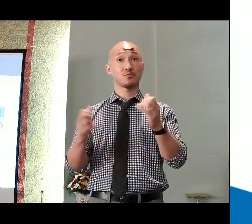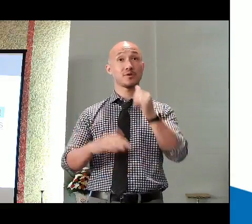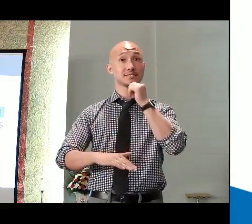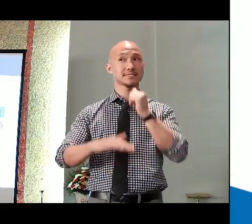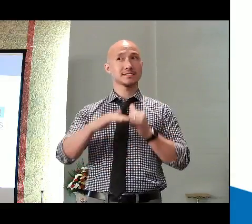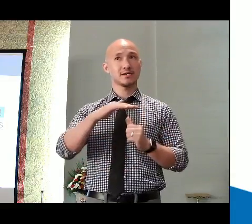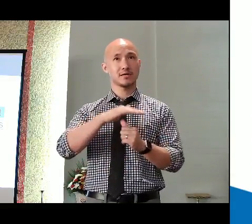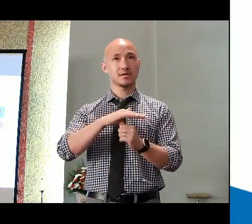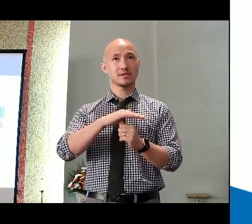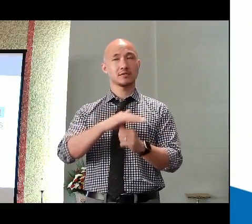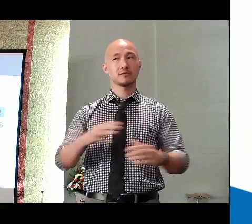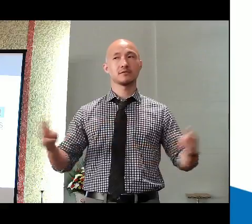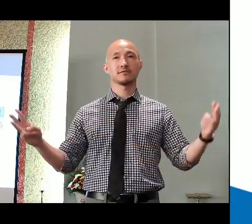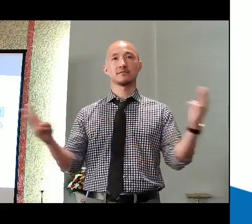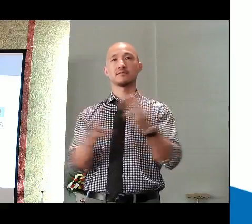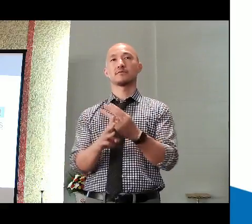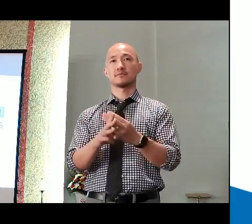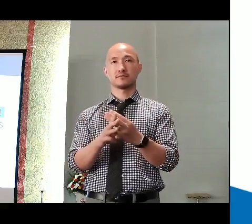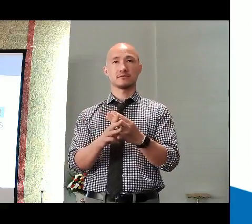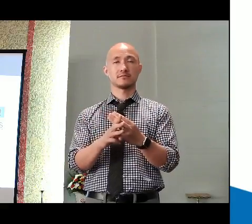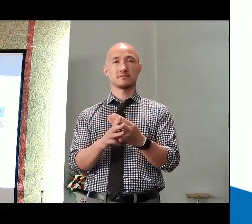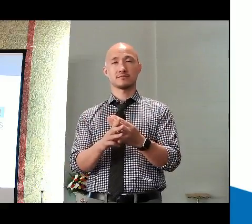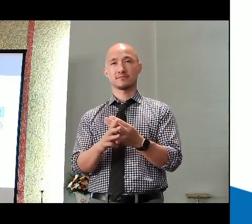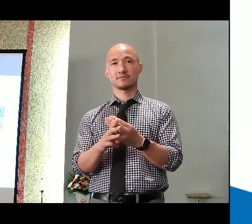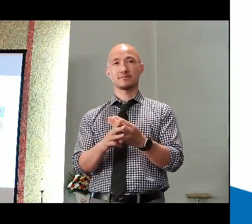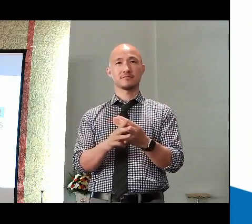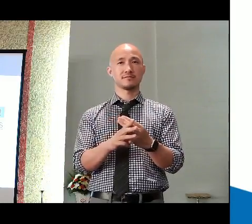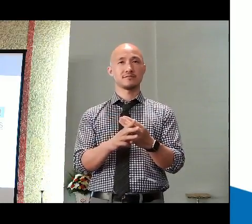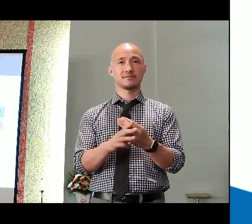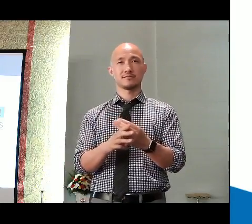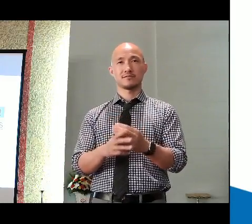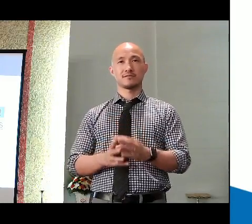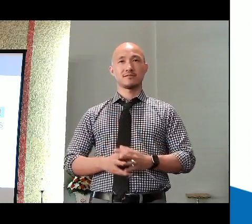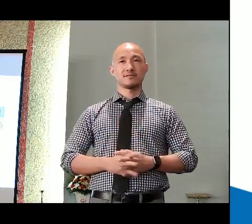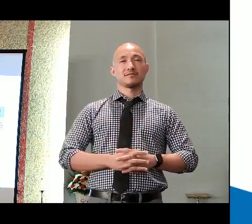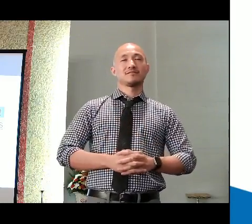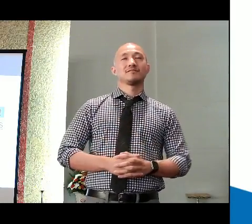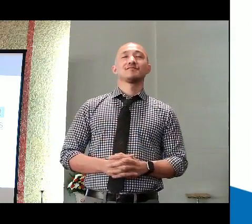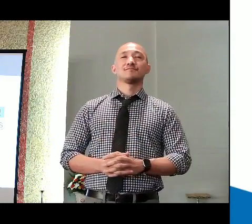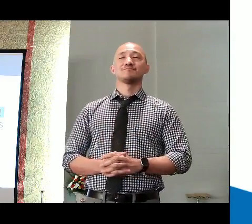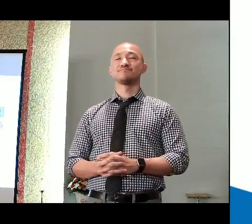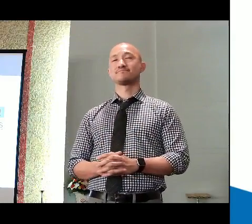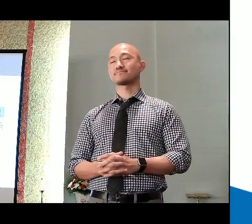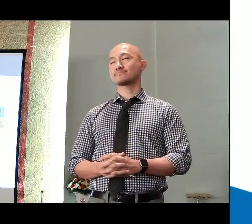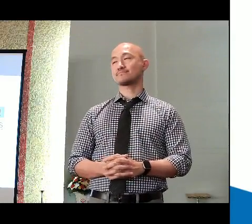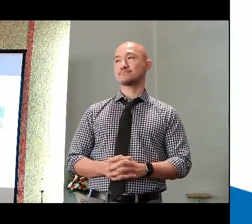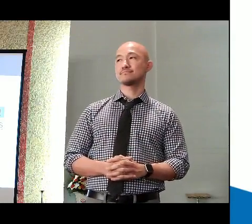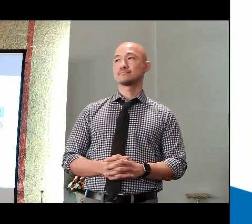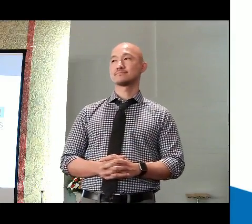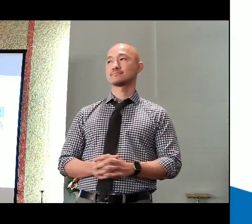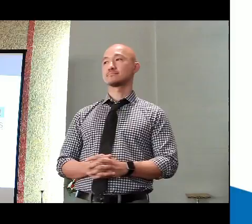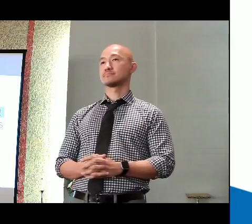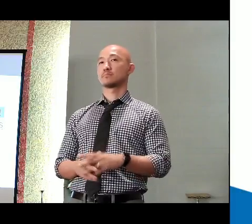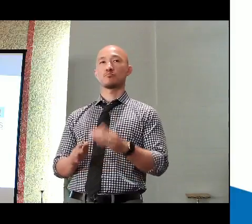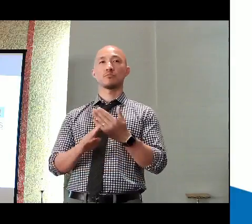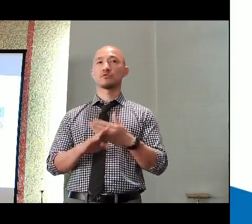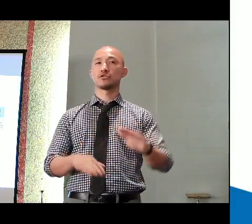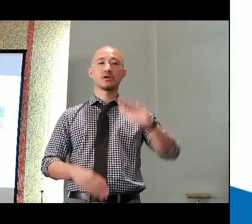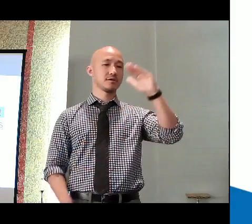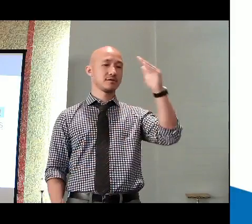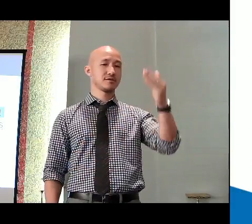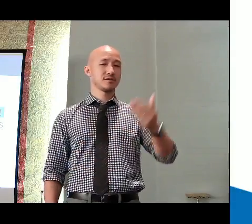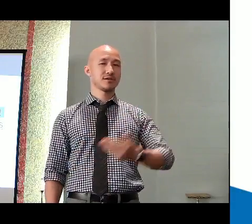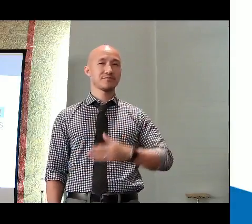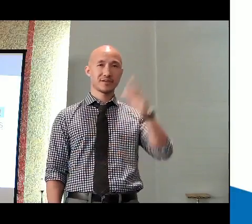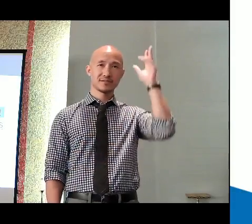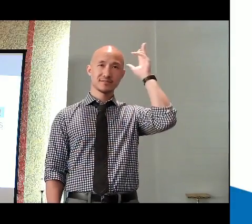Make your intentions known. And in that, seek to be noble in them. Don't invite Satan right off